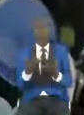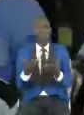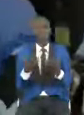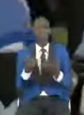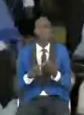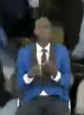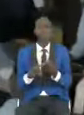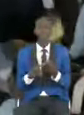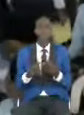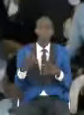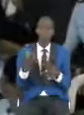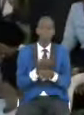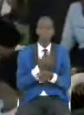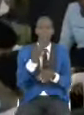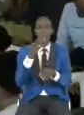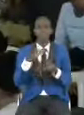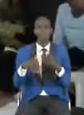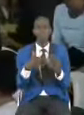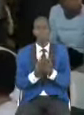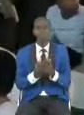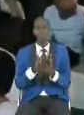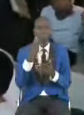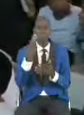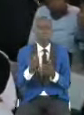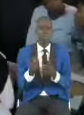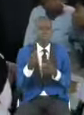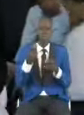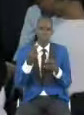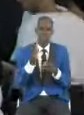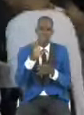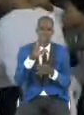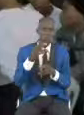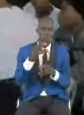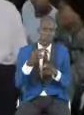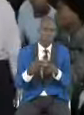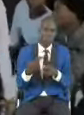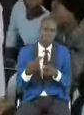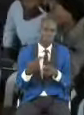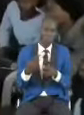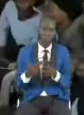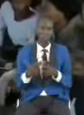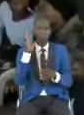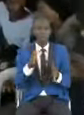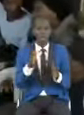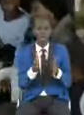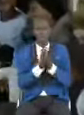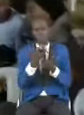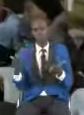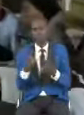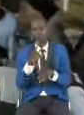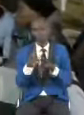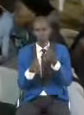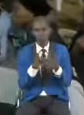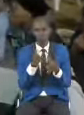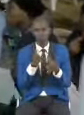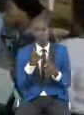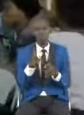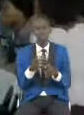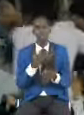take the details that they'll ask from you. And the Lord preserve